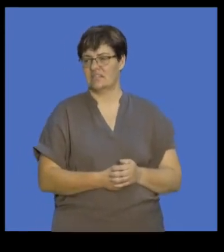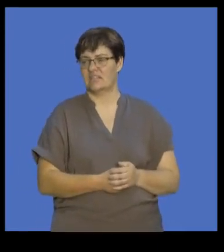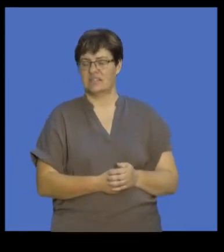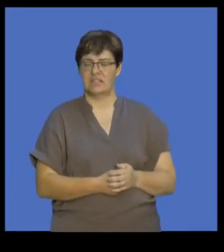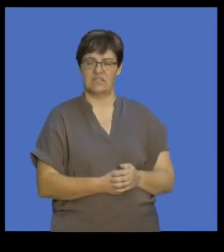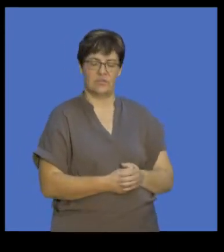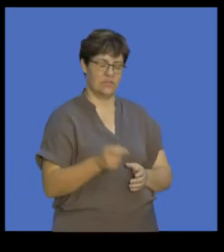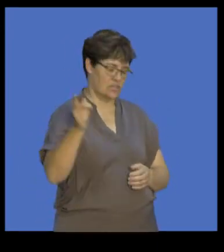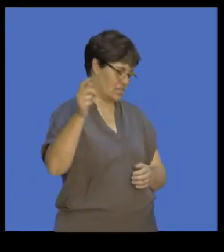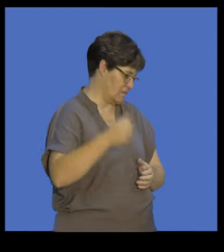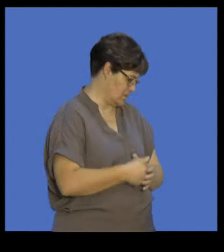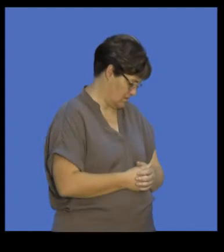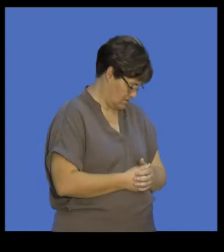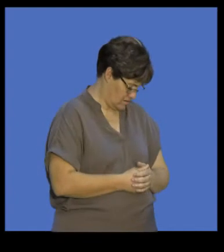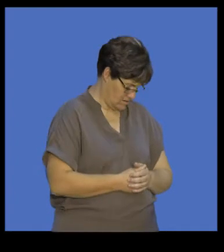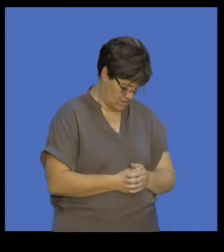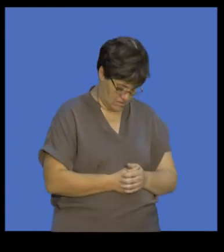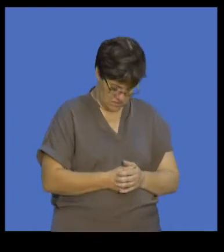Okay.